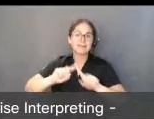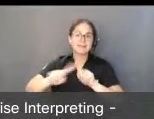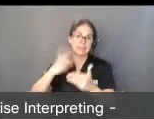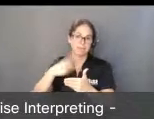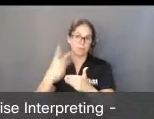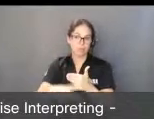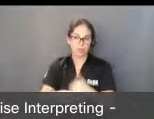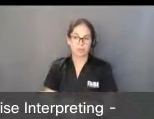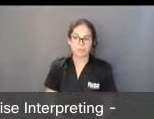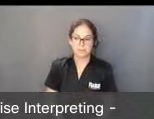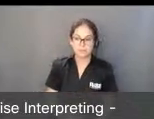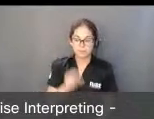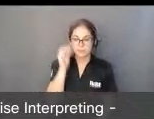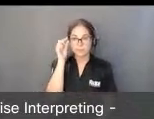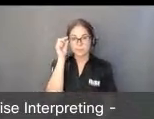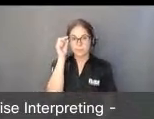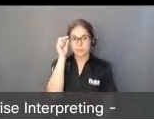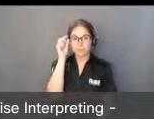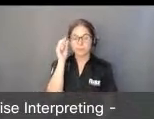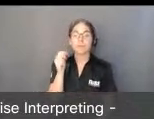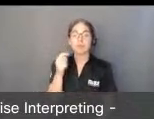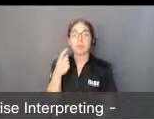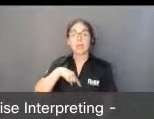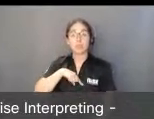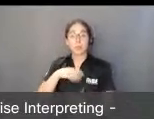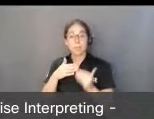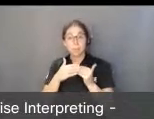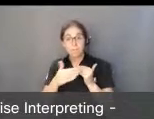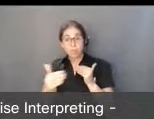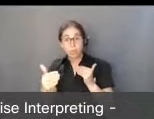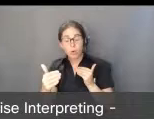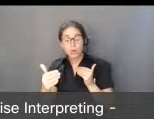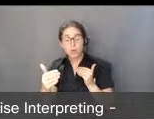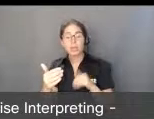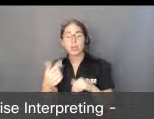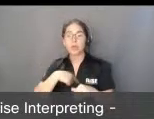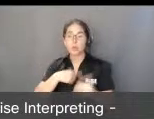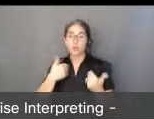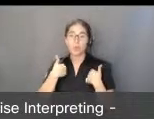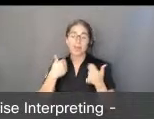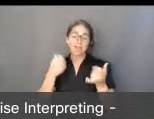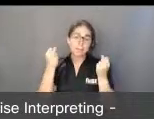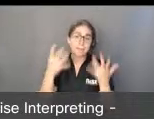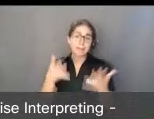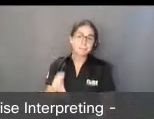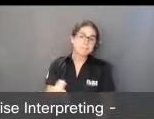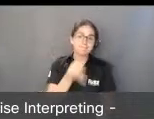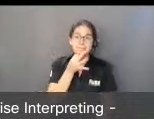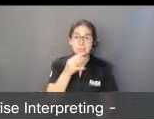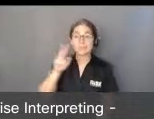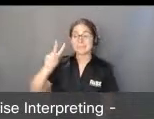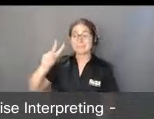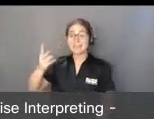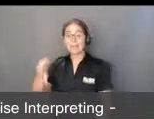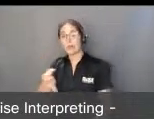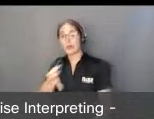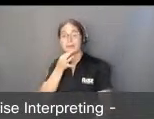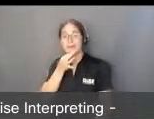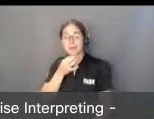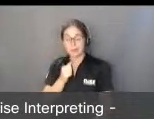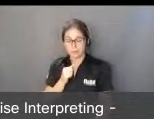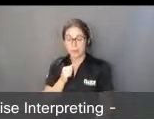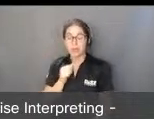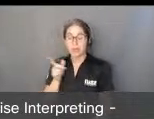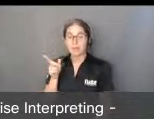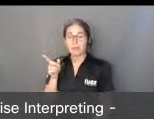Okay. And as we move forward, I would like to see, we have a lot of experts in our district, secondary experts in